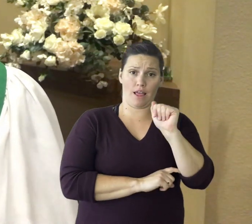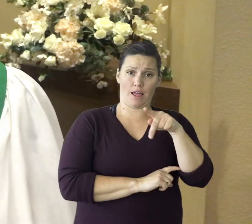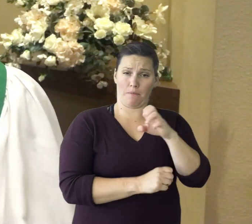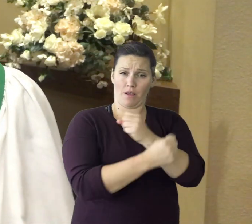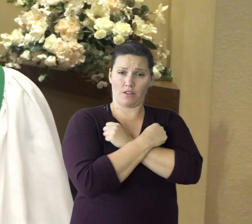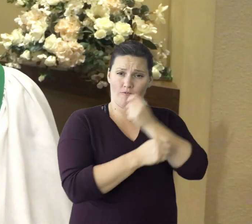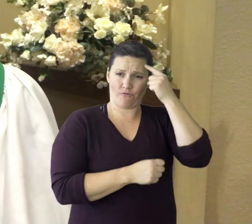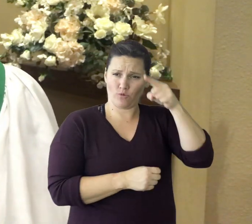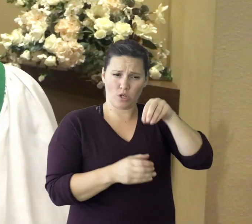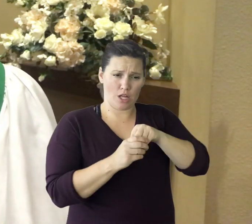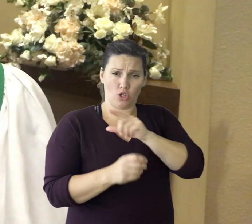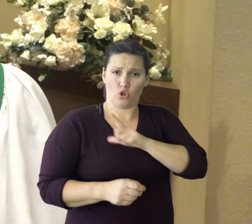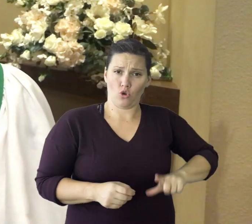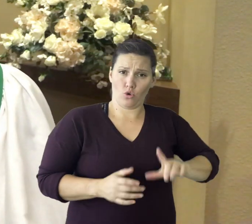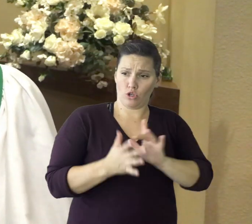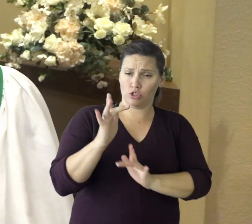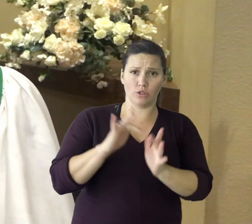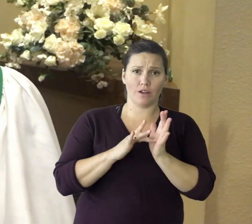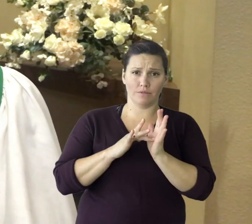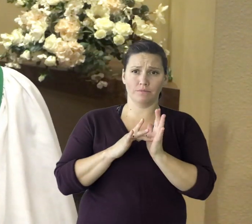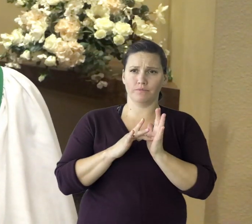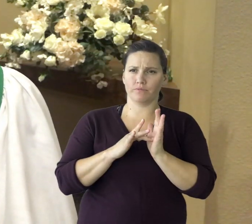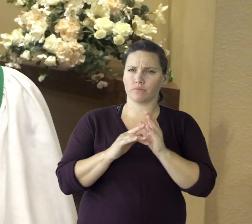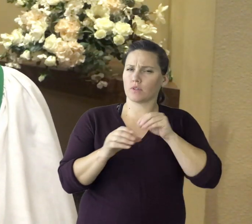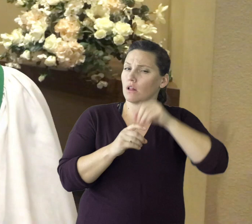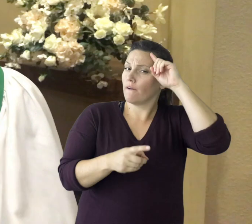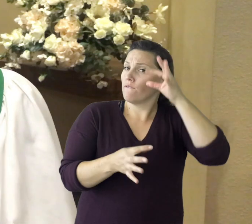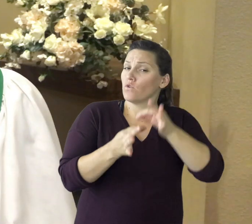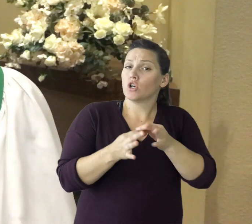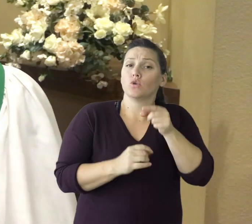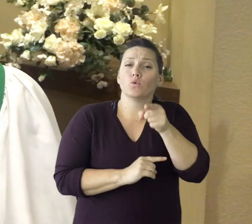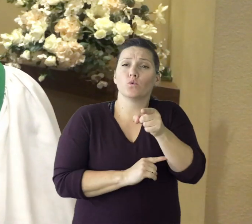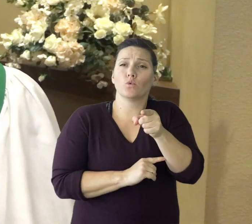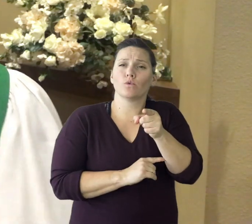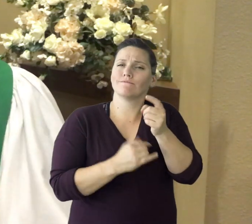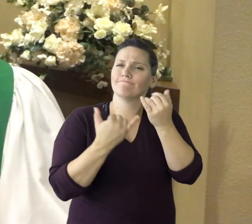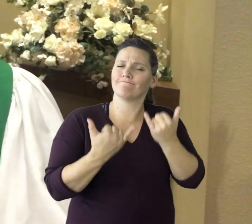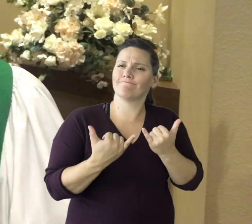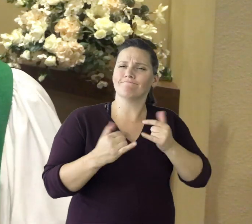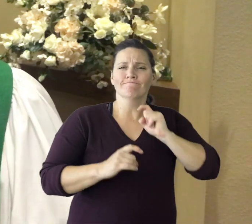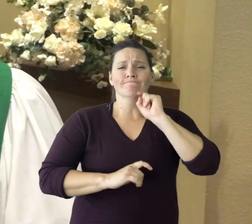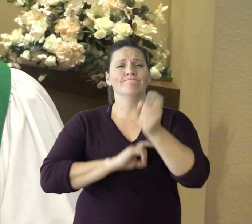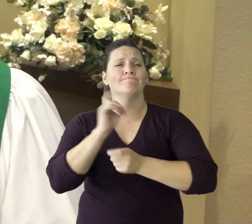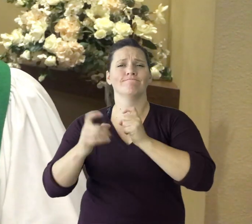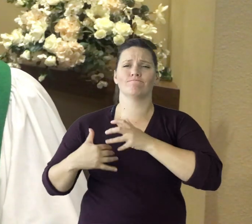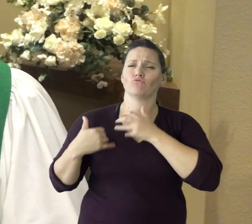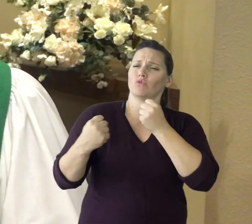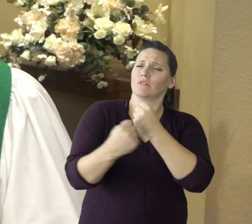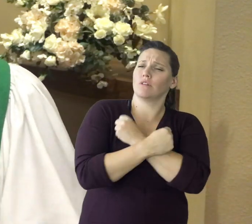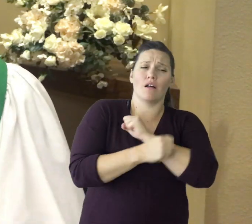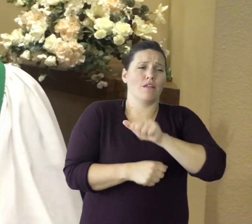agape love for you in the Lord Jesus. In faith, you are now